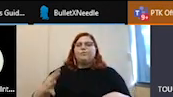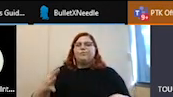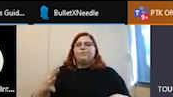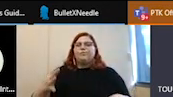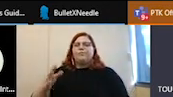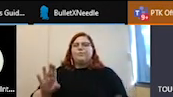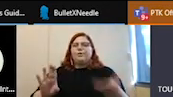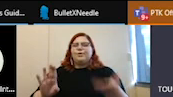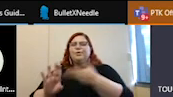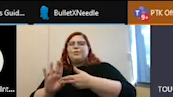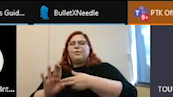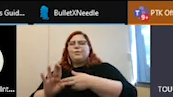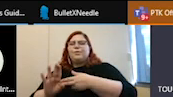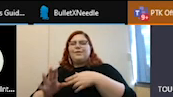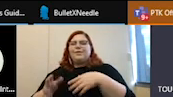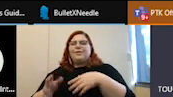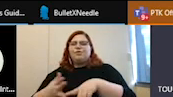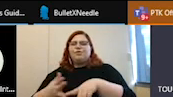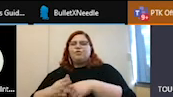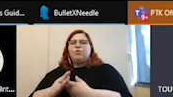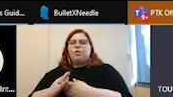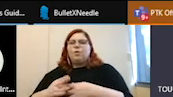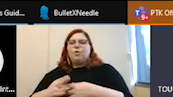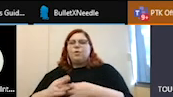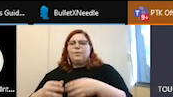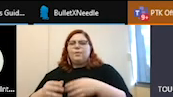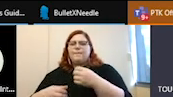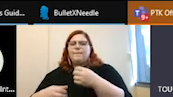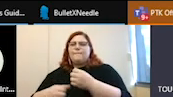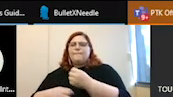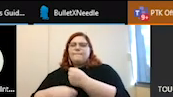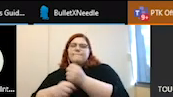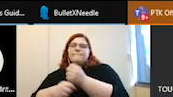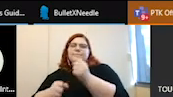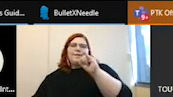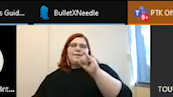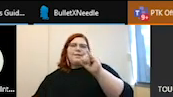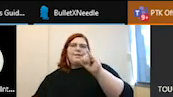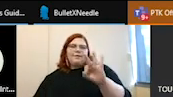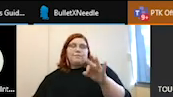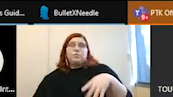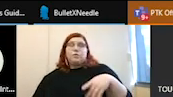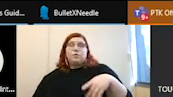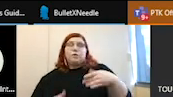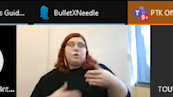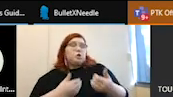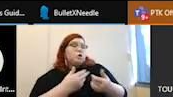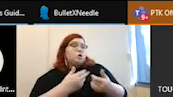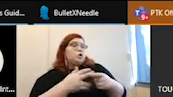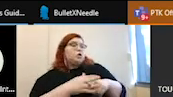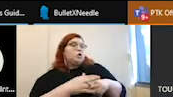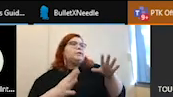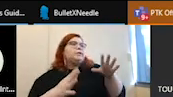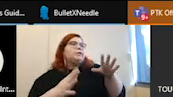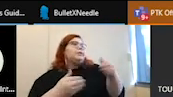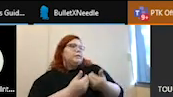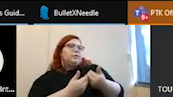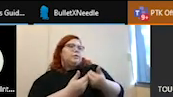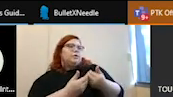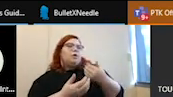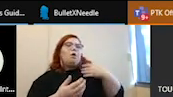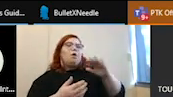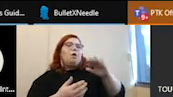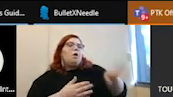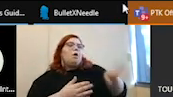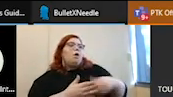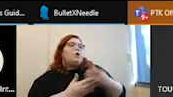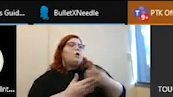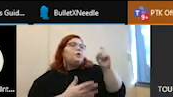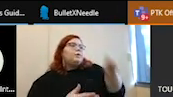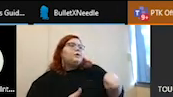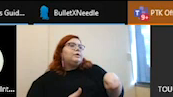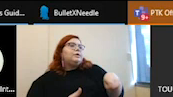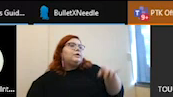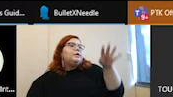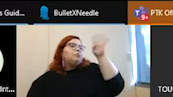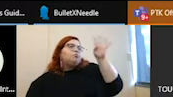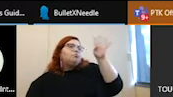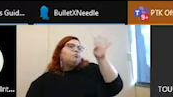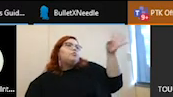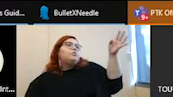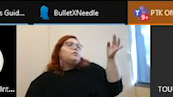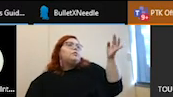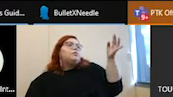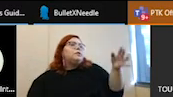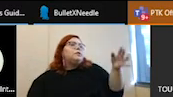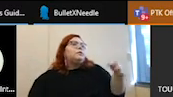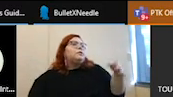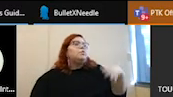story? Oh, to get started is super easy. All you need is the creativity and imagination to think about your story, and then,